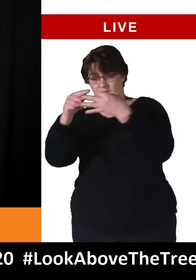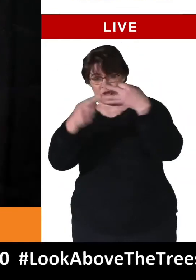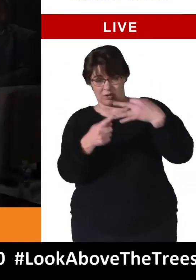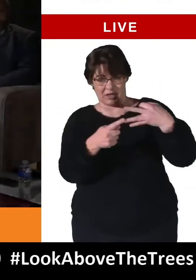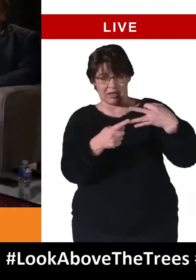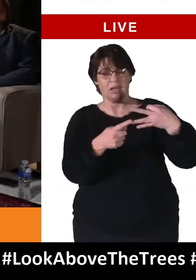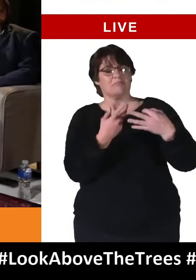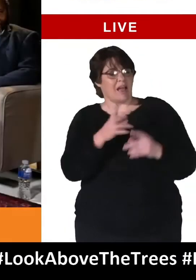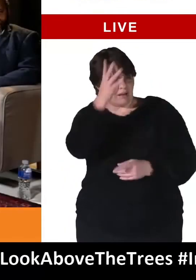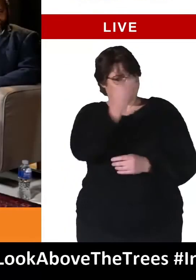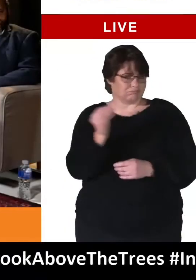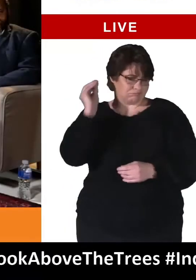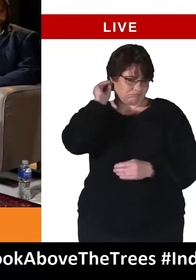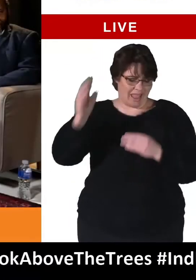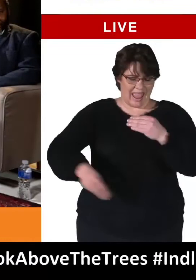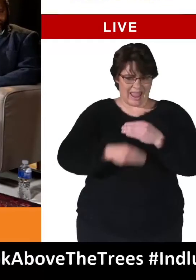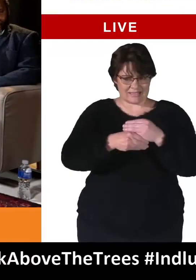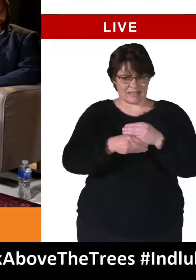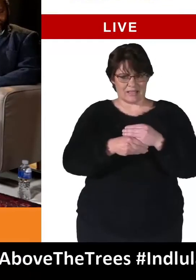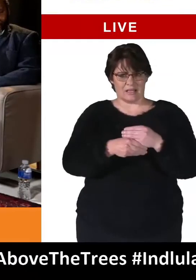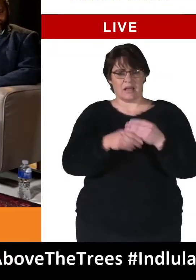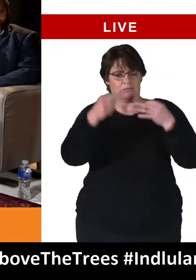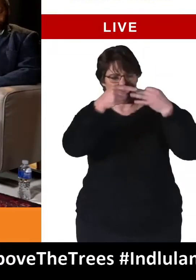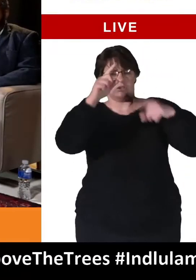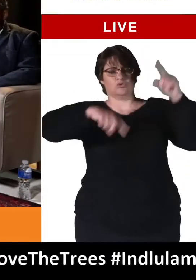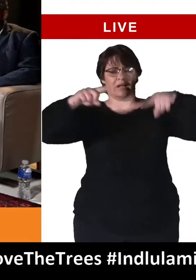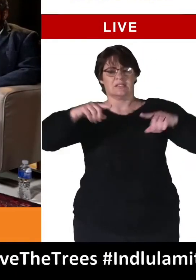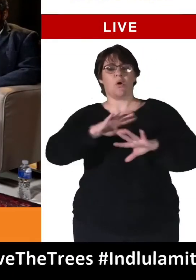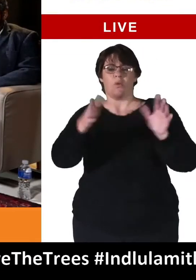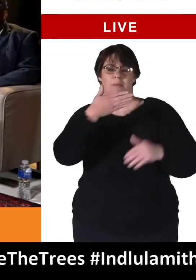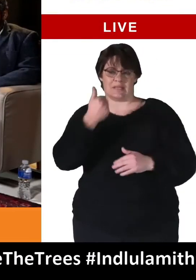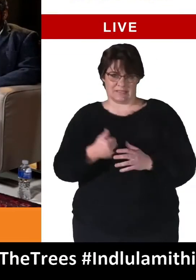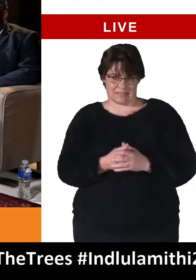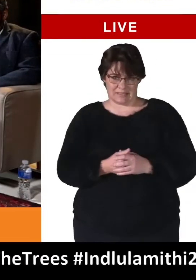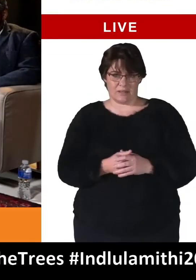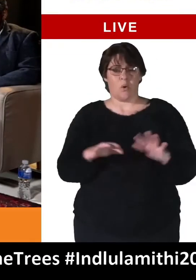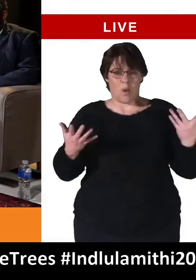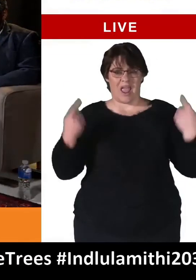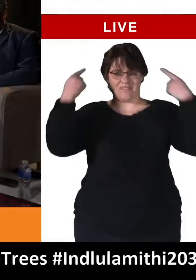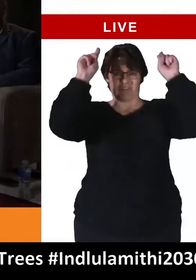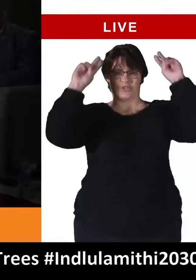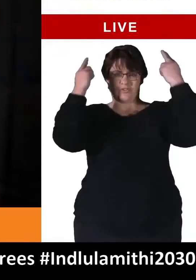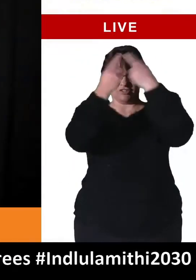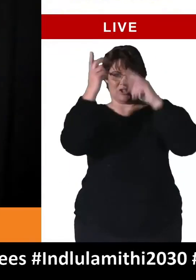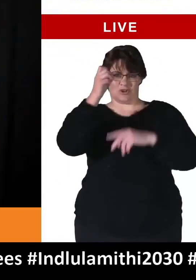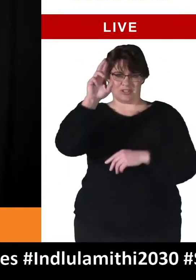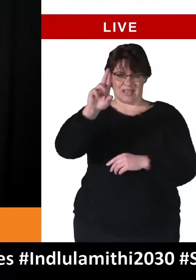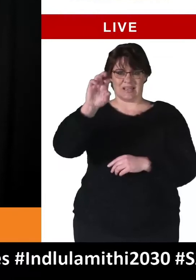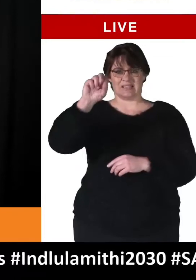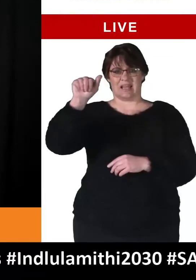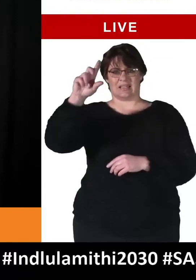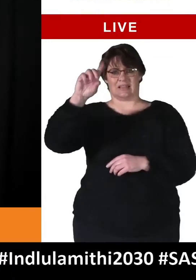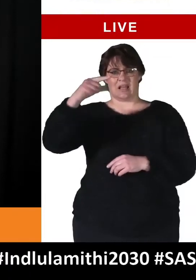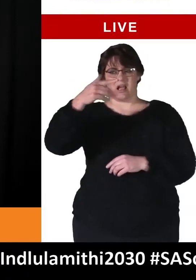heating trends and says all the best. This is Dr. Satgar at Wits University. Who wants to